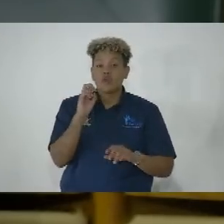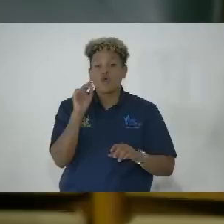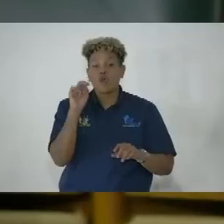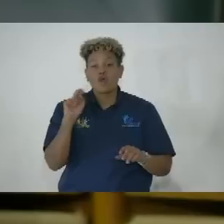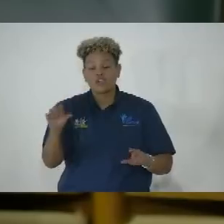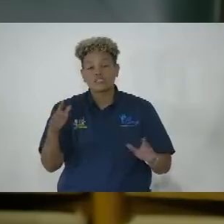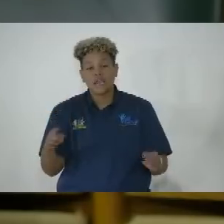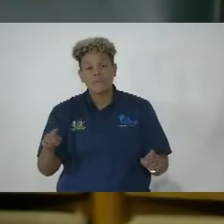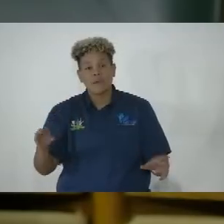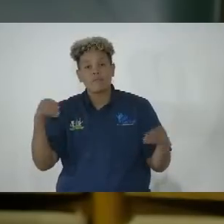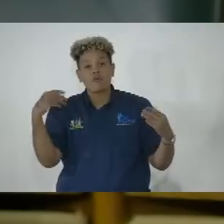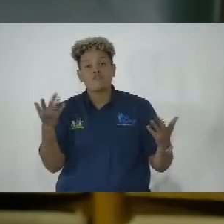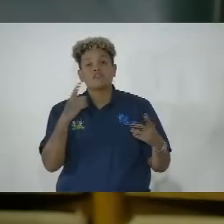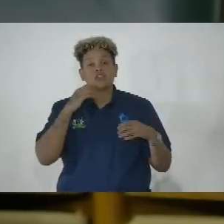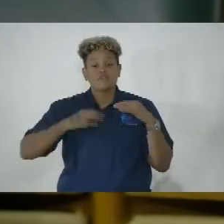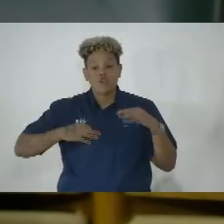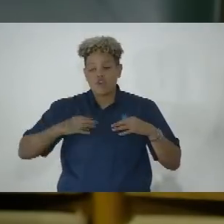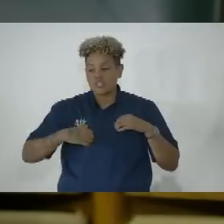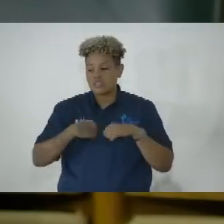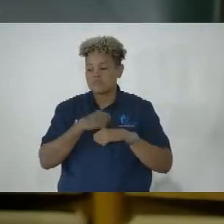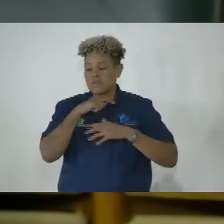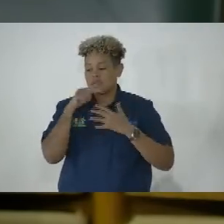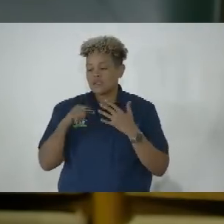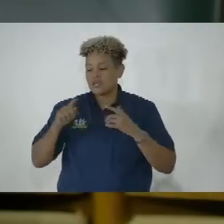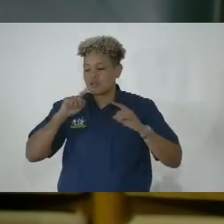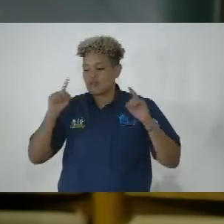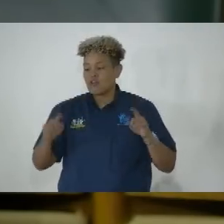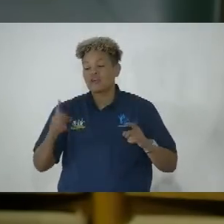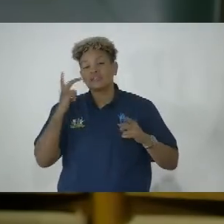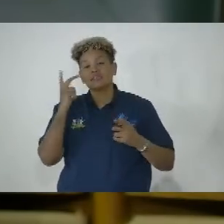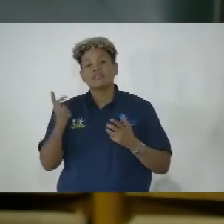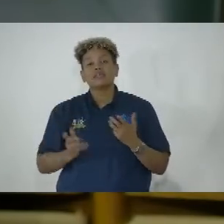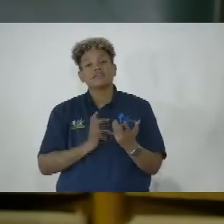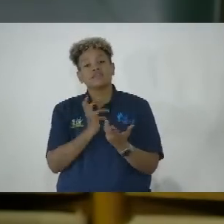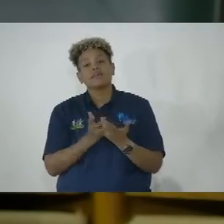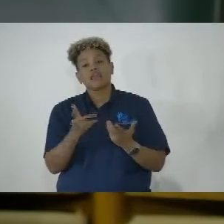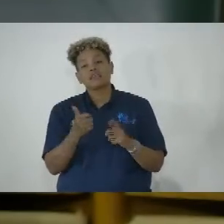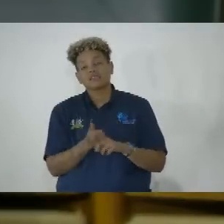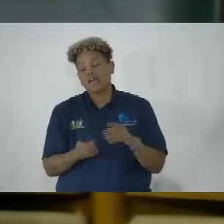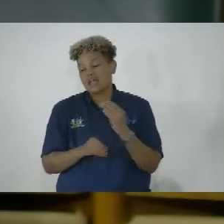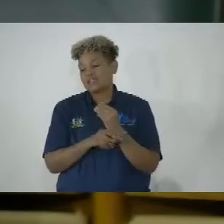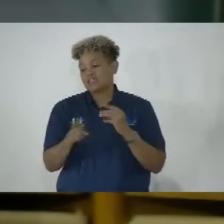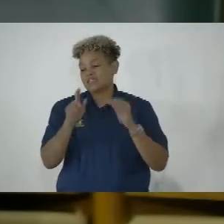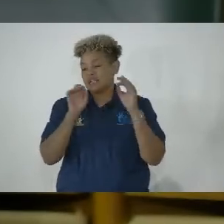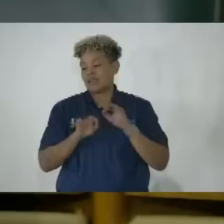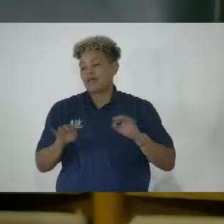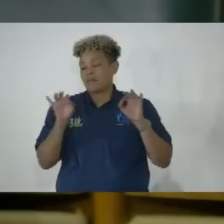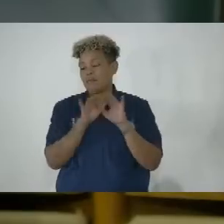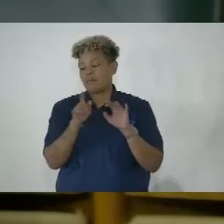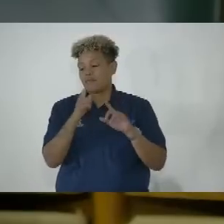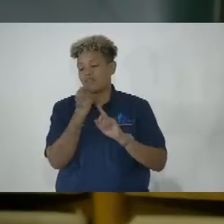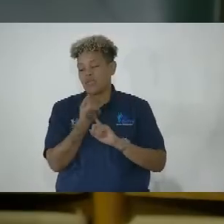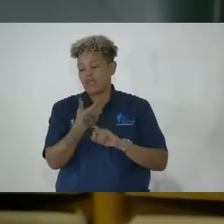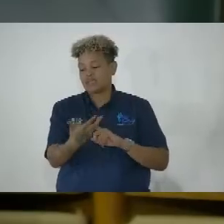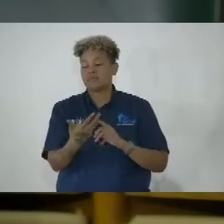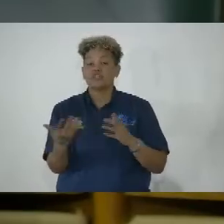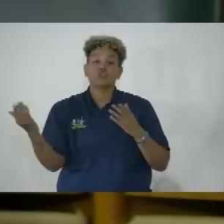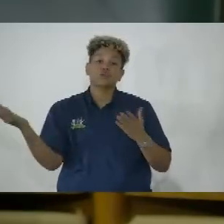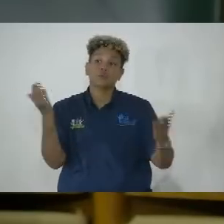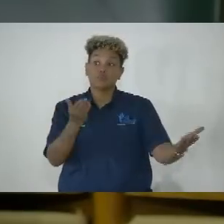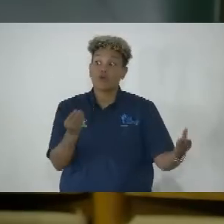the provision of a court to make such order as it sees fit, is also an important expansion to be